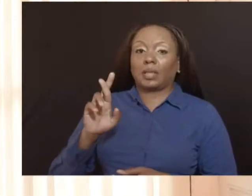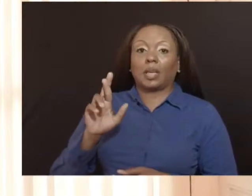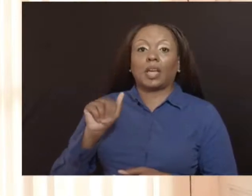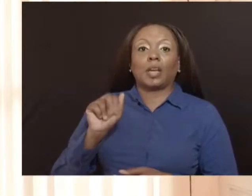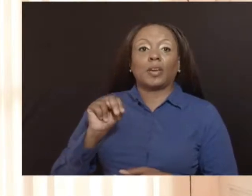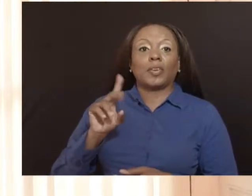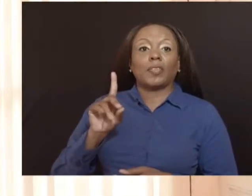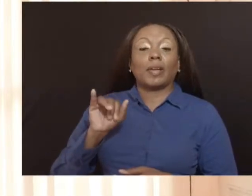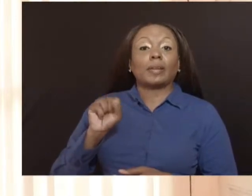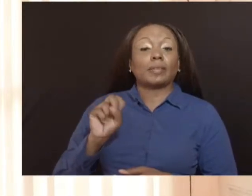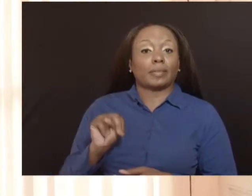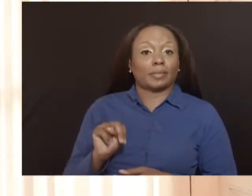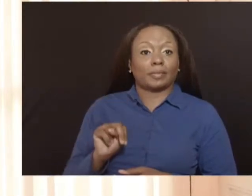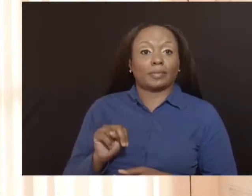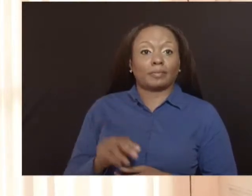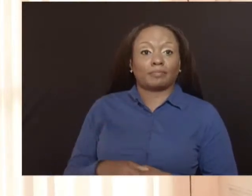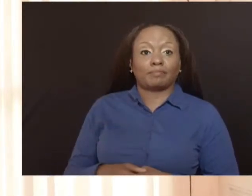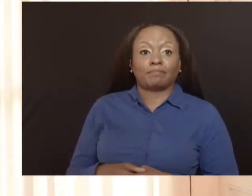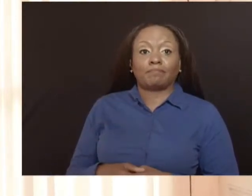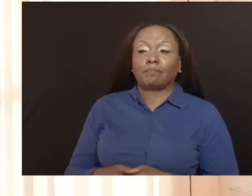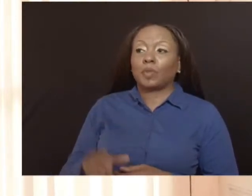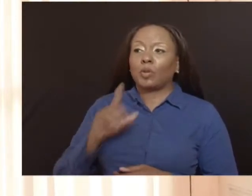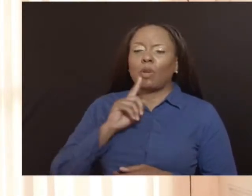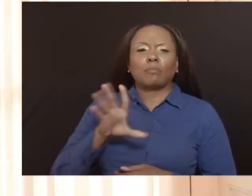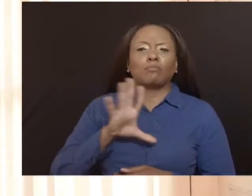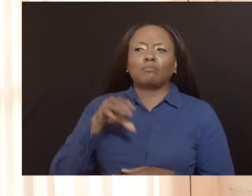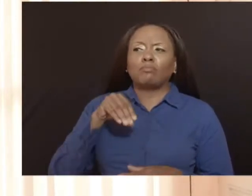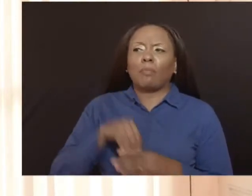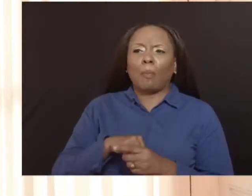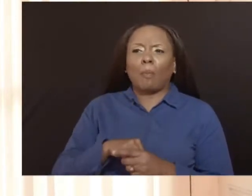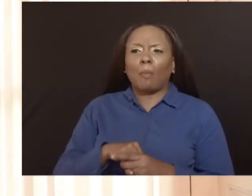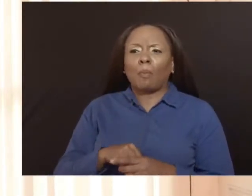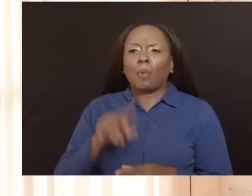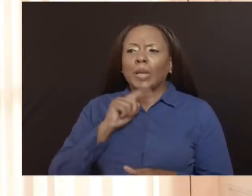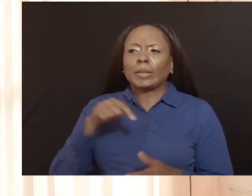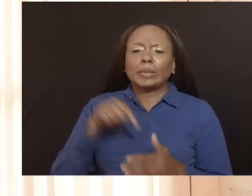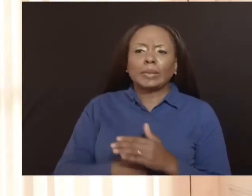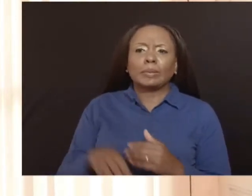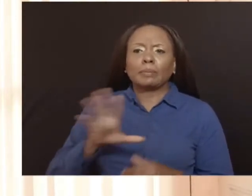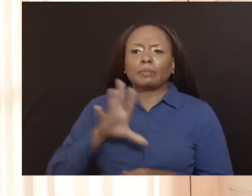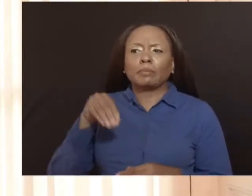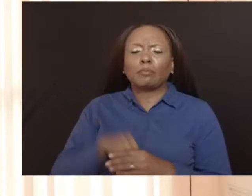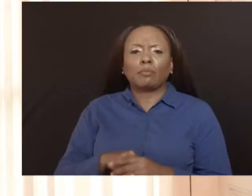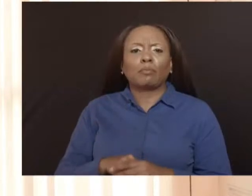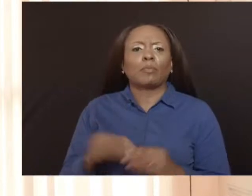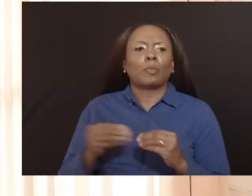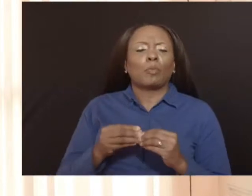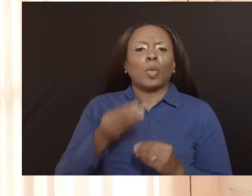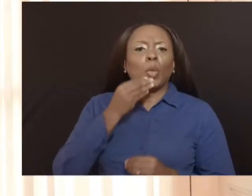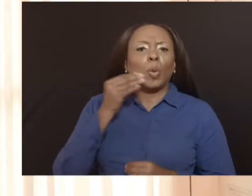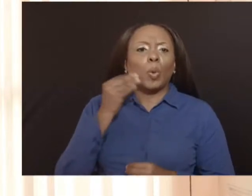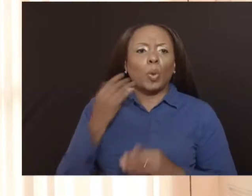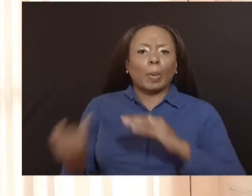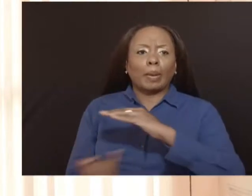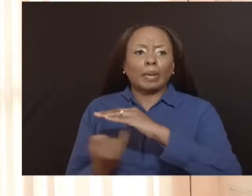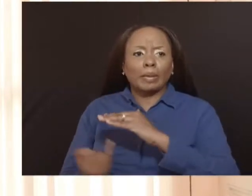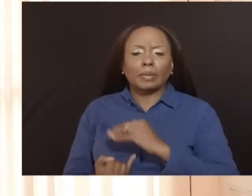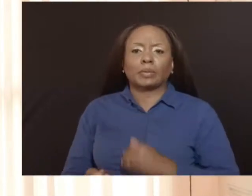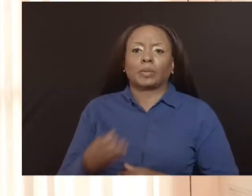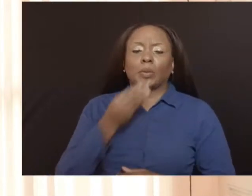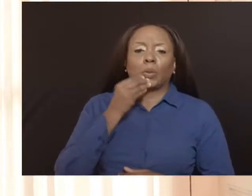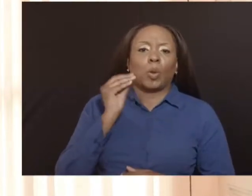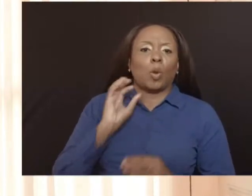been intimately involved in the rollout of the home isolation and home